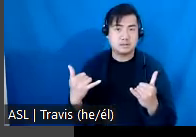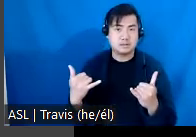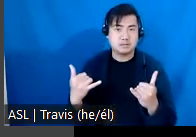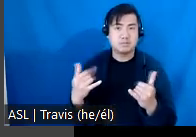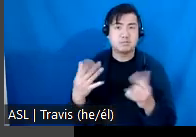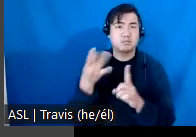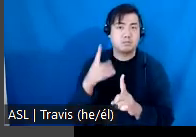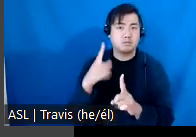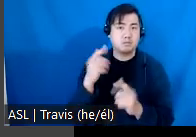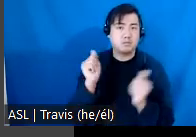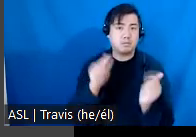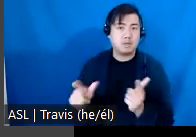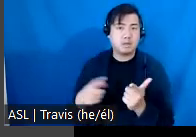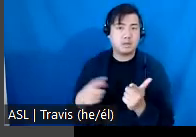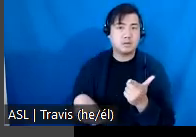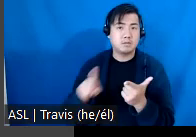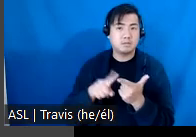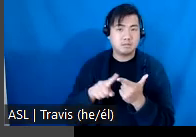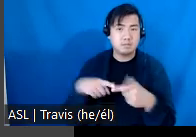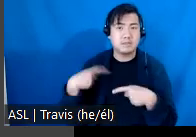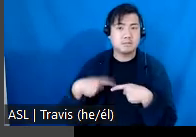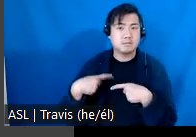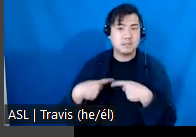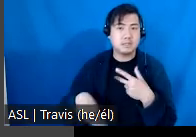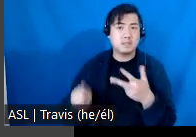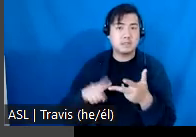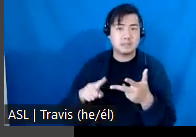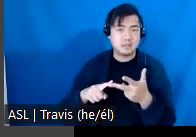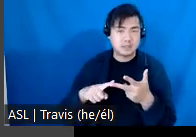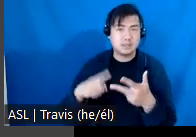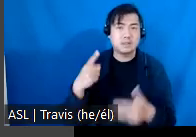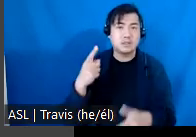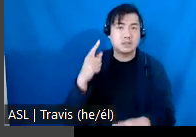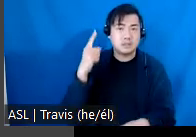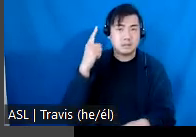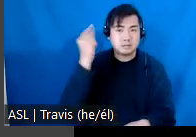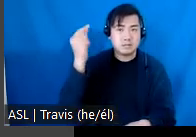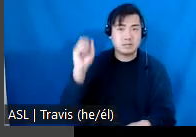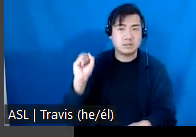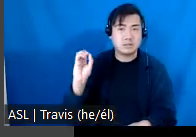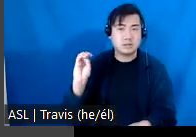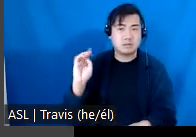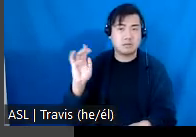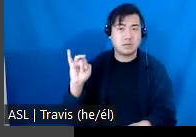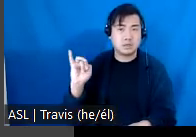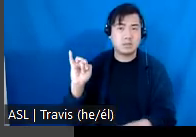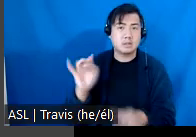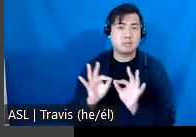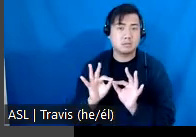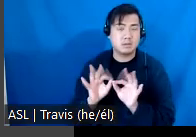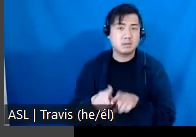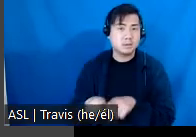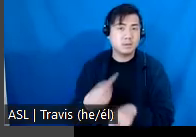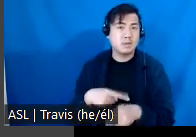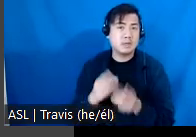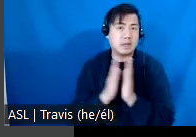for everybody. And we also have Spanish and Somali interpretation available as well. We are just asking folks to